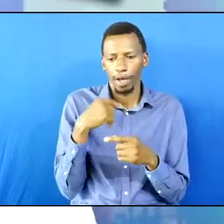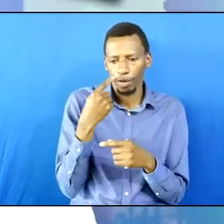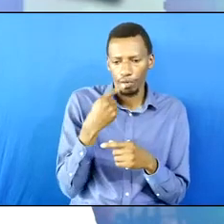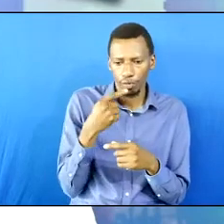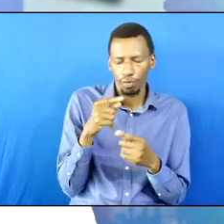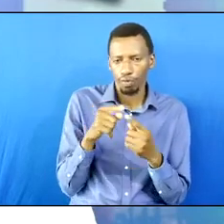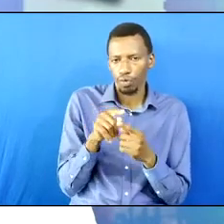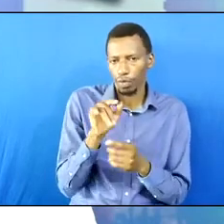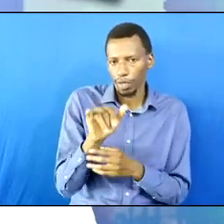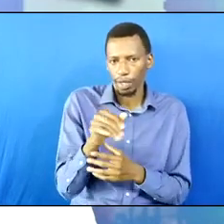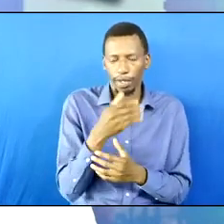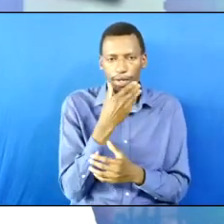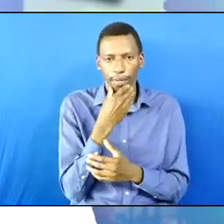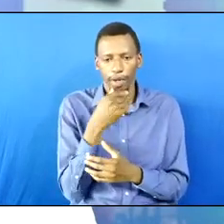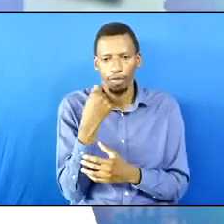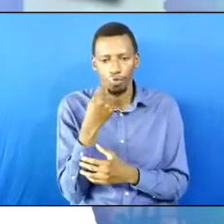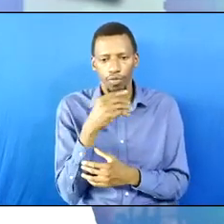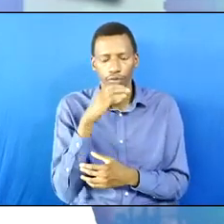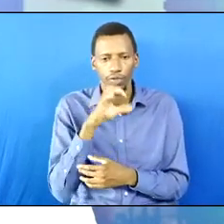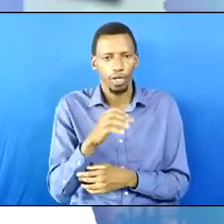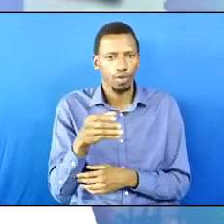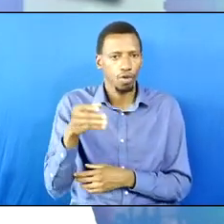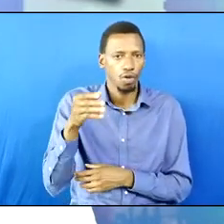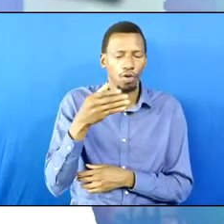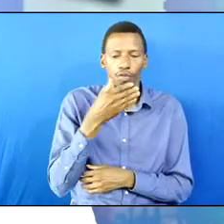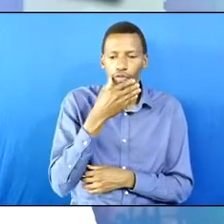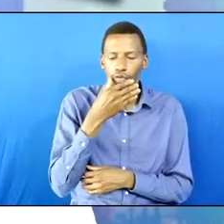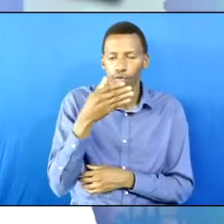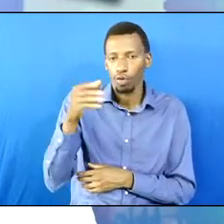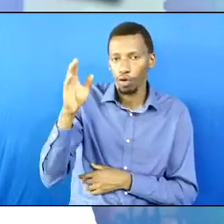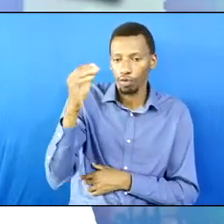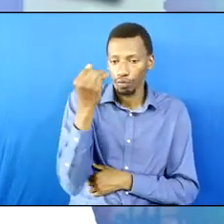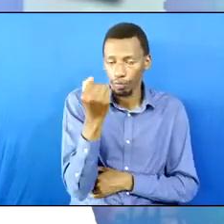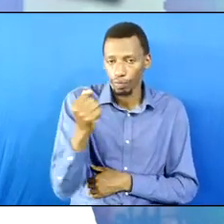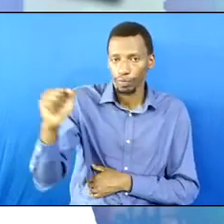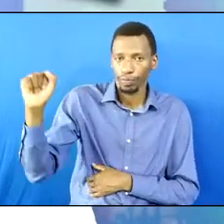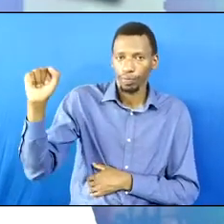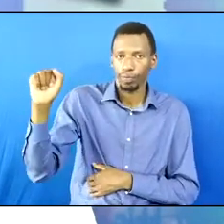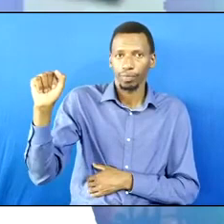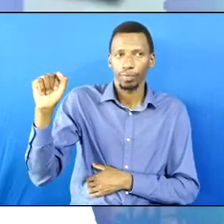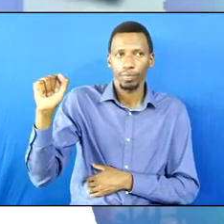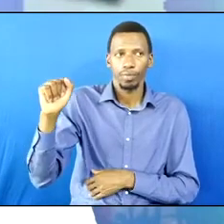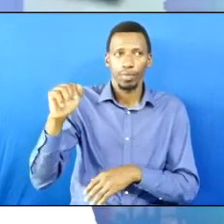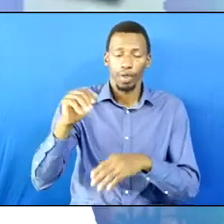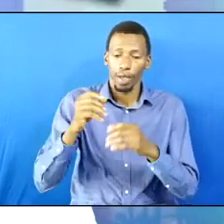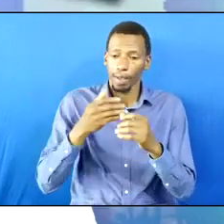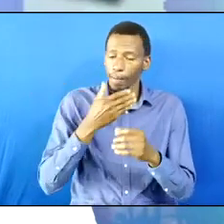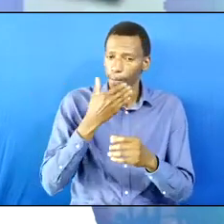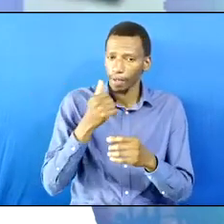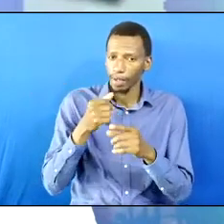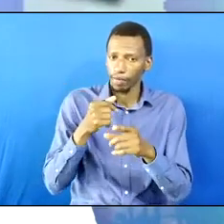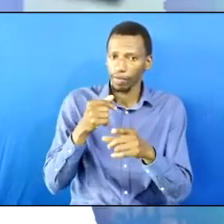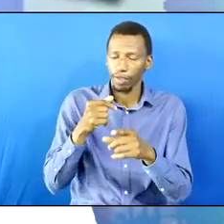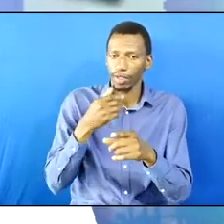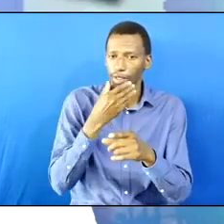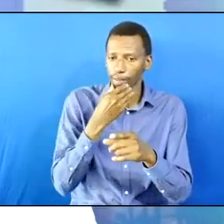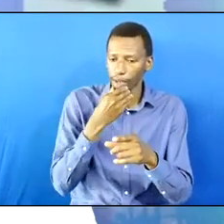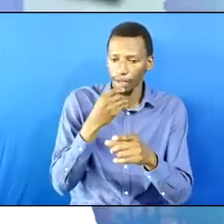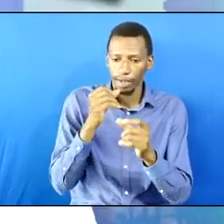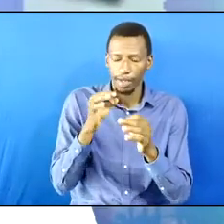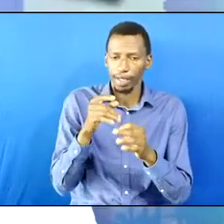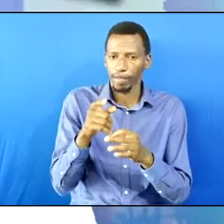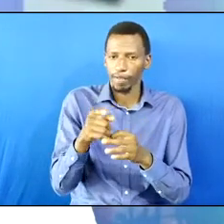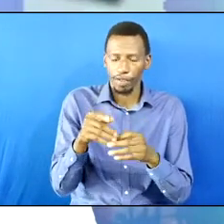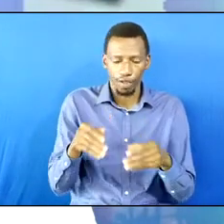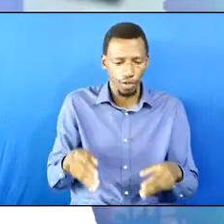that man by whom the Son of Man is betrayed. It had been good for that man if he had